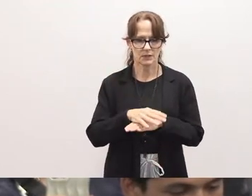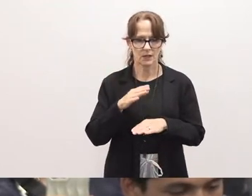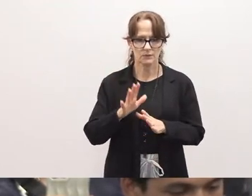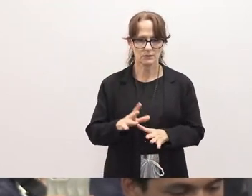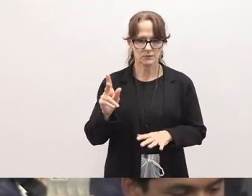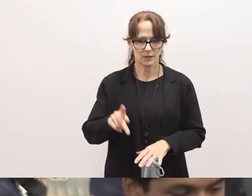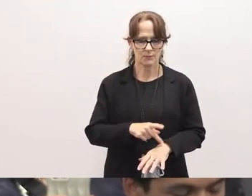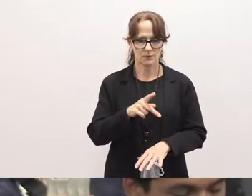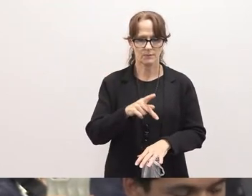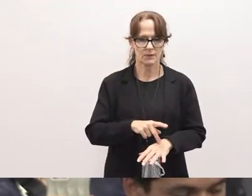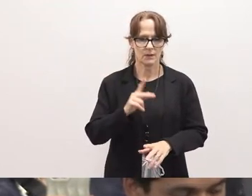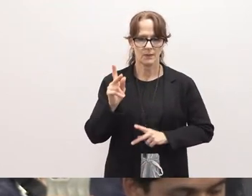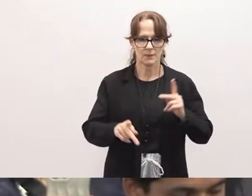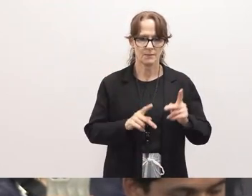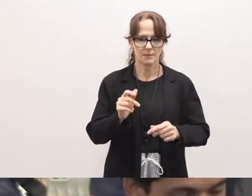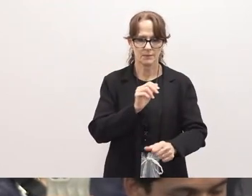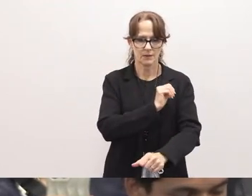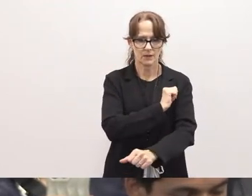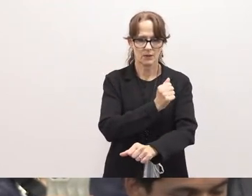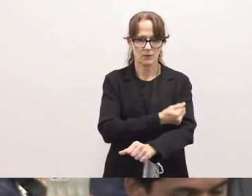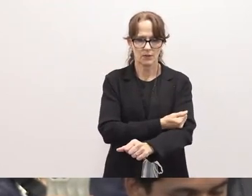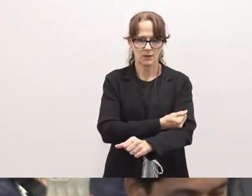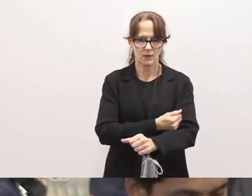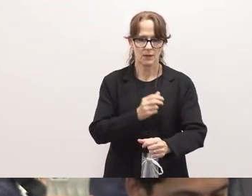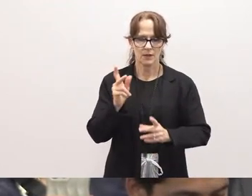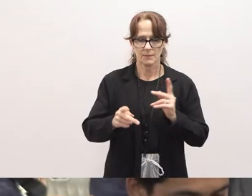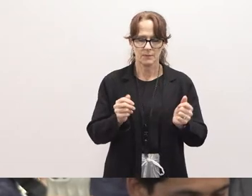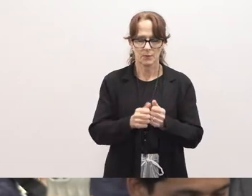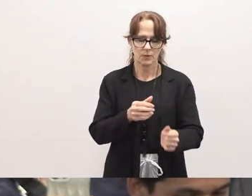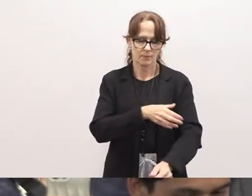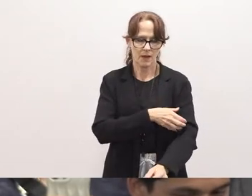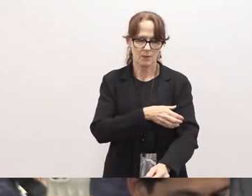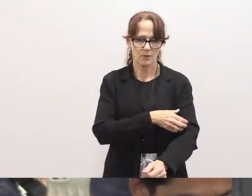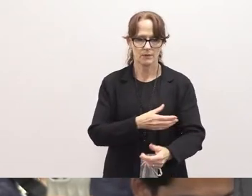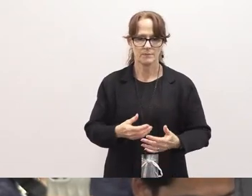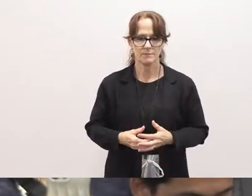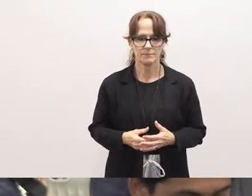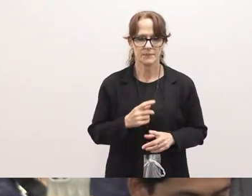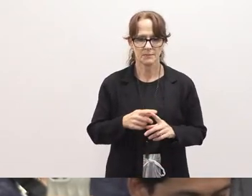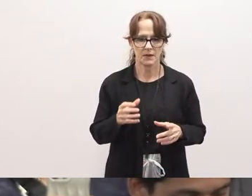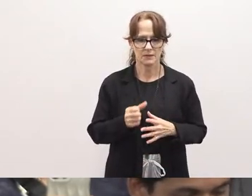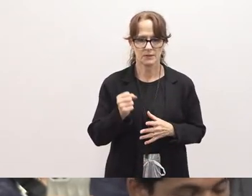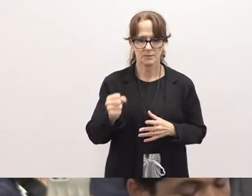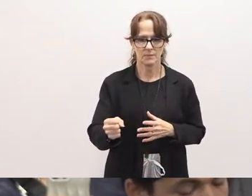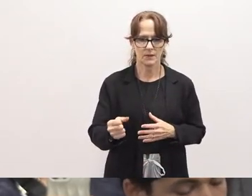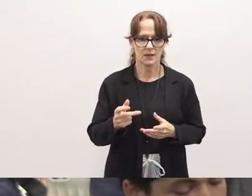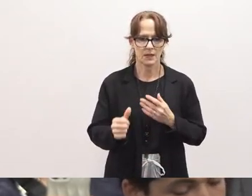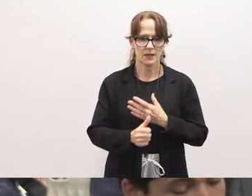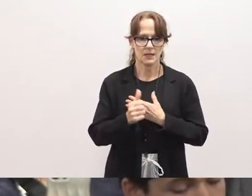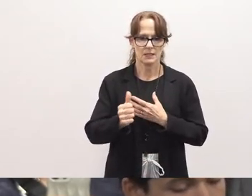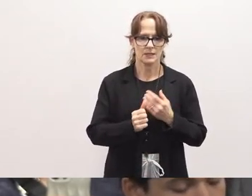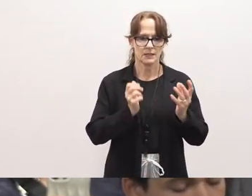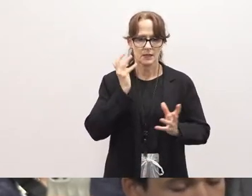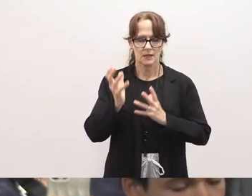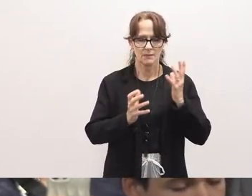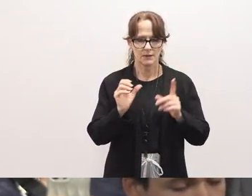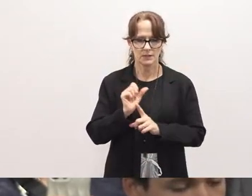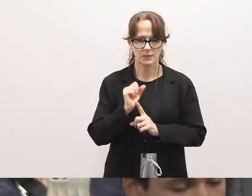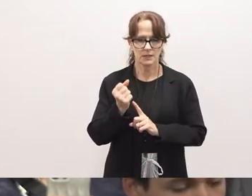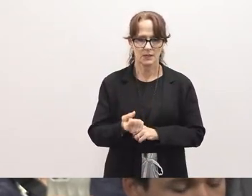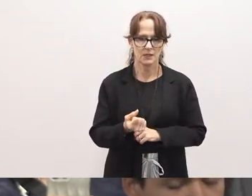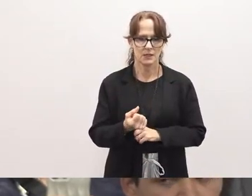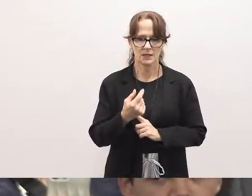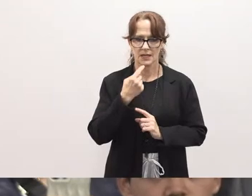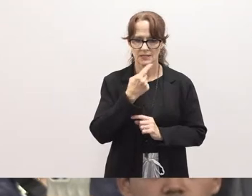and principals, the people in authority, people in power, but they're being put in a dangerous and embarrassing situation